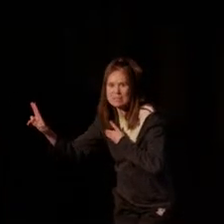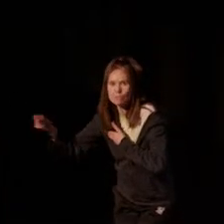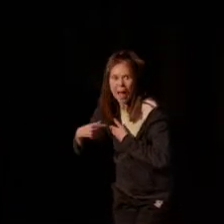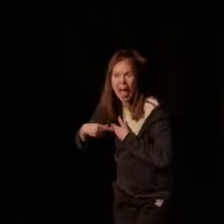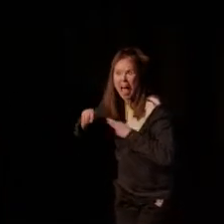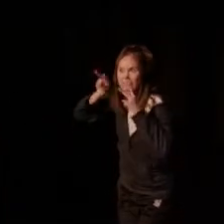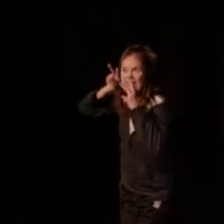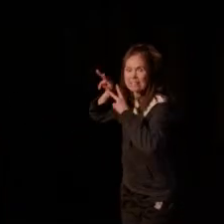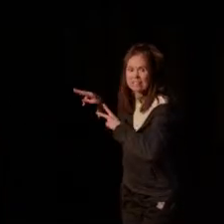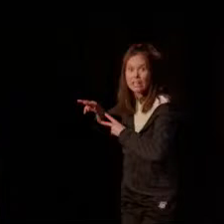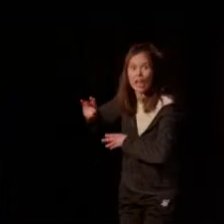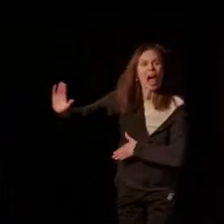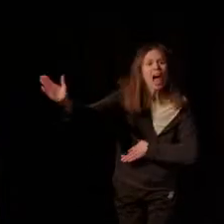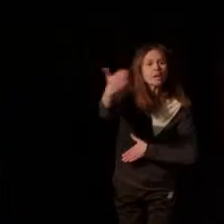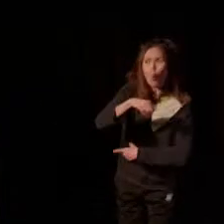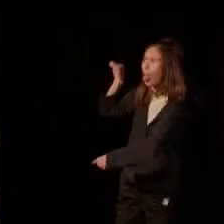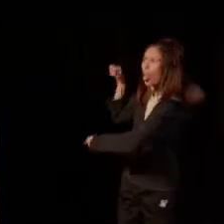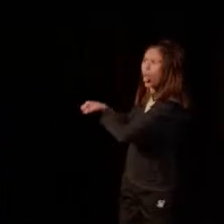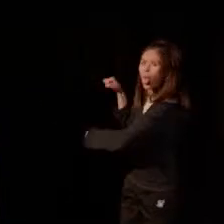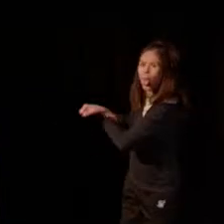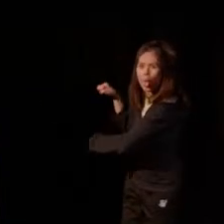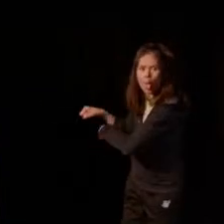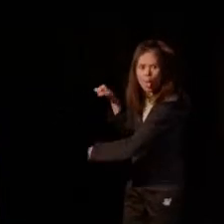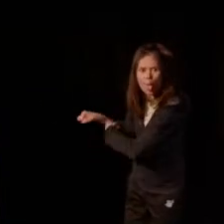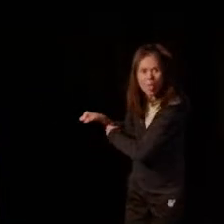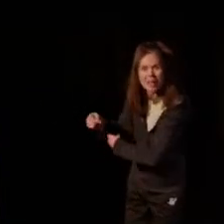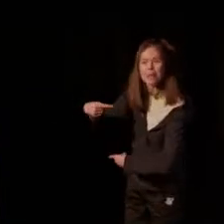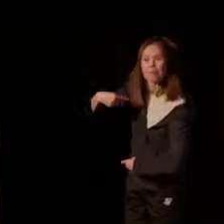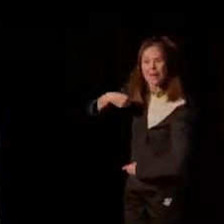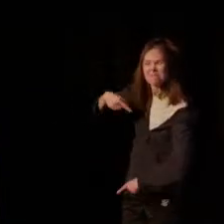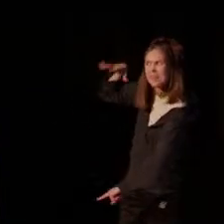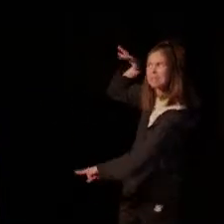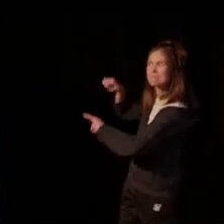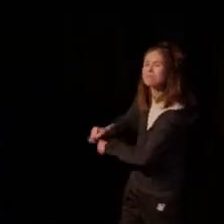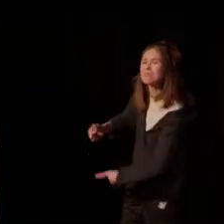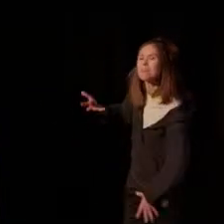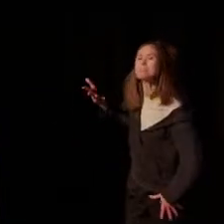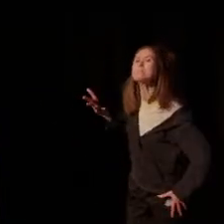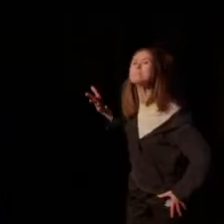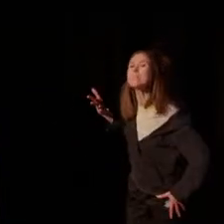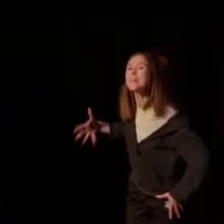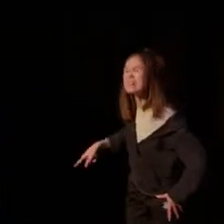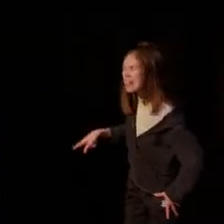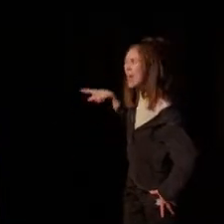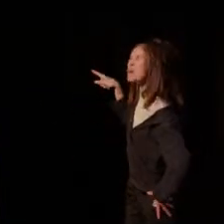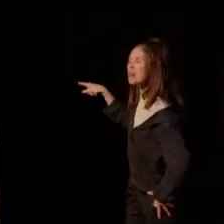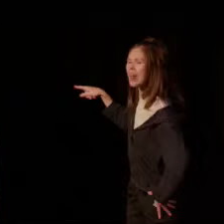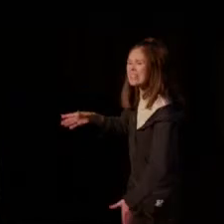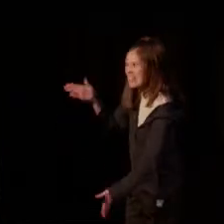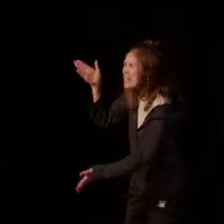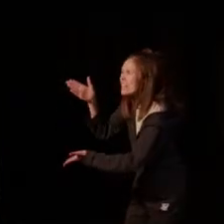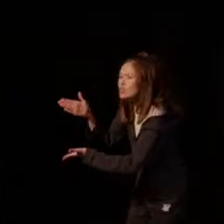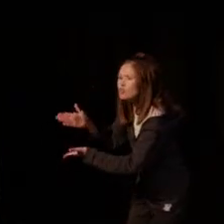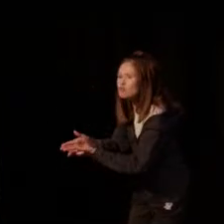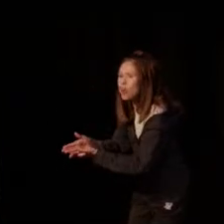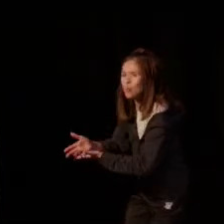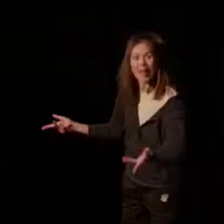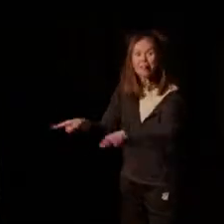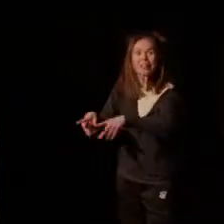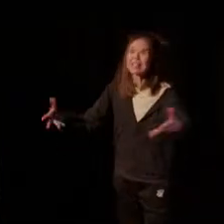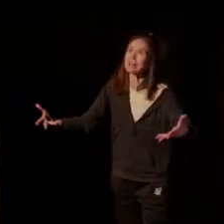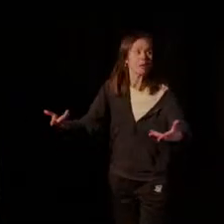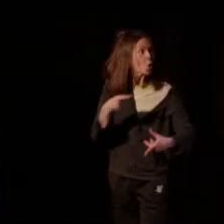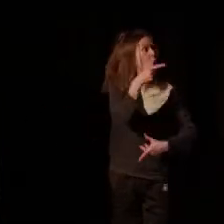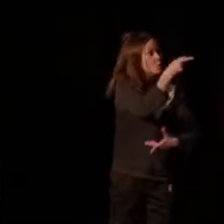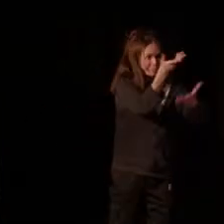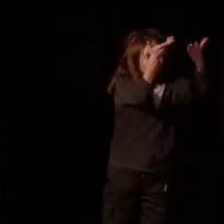blind to the goings on that the wicked are unseen. If that is nothing, then Polixenes is nothing. My wife